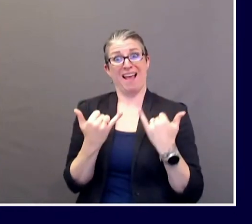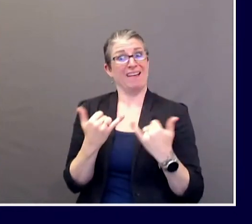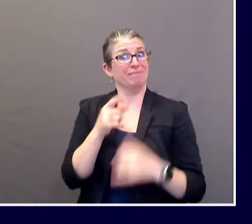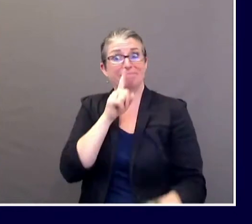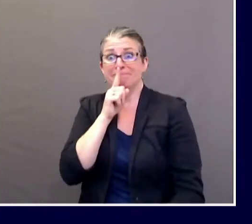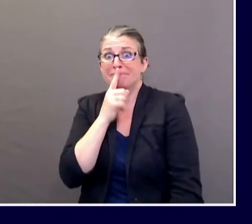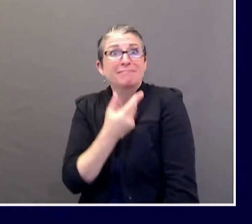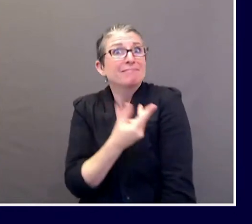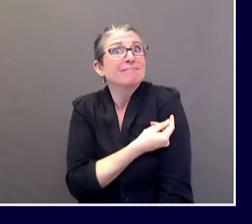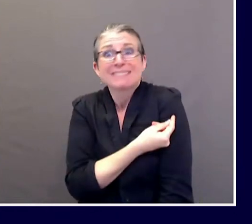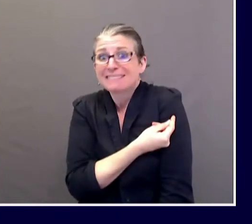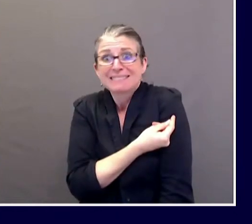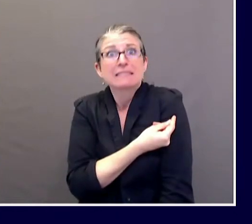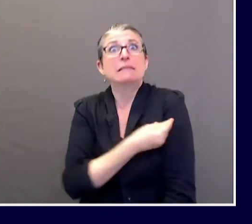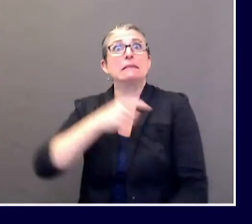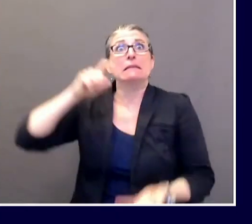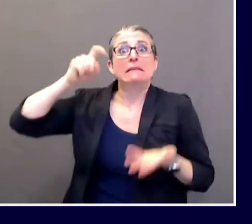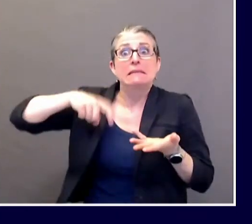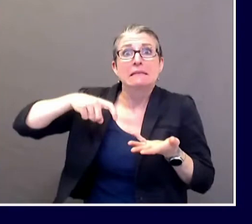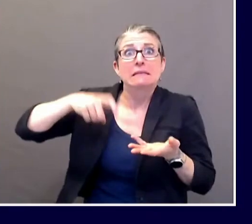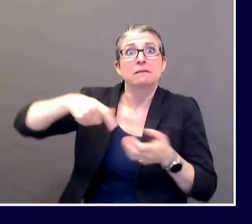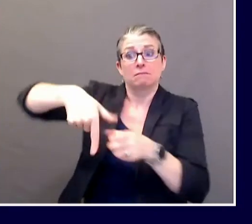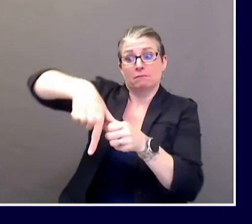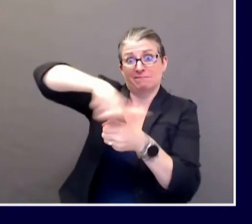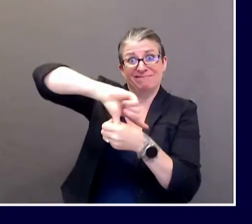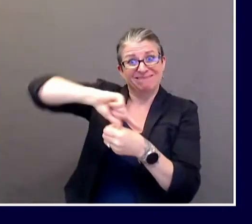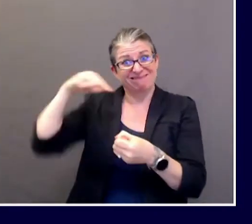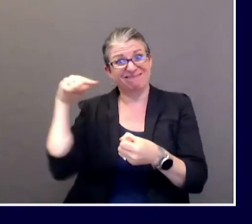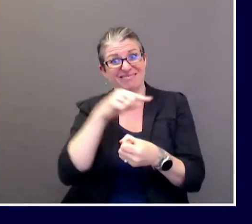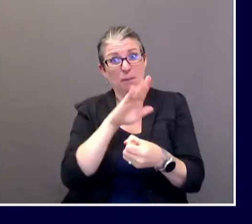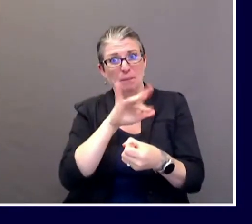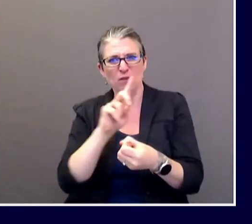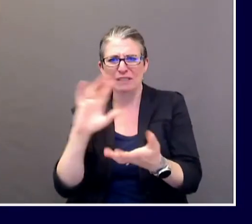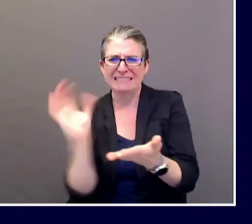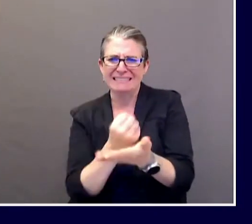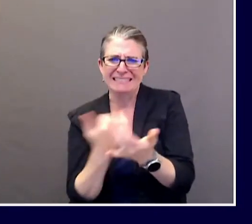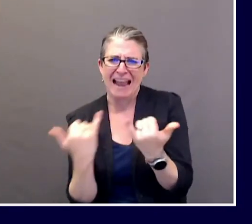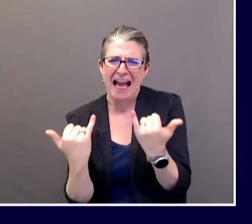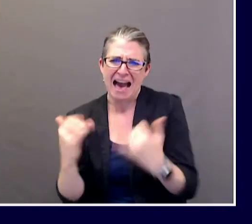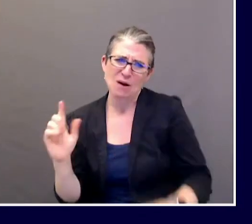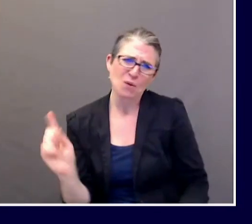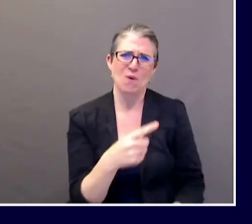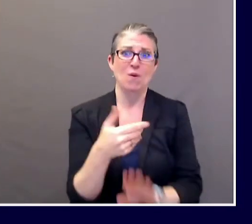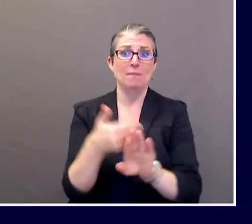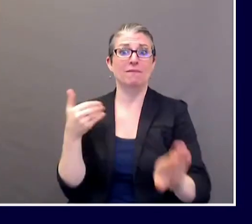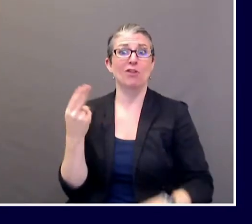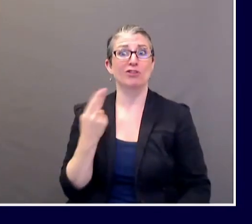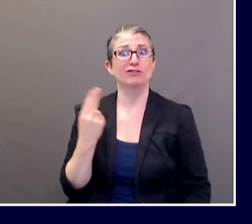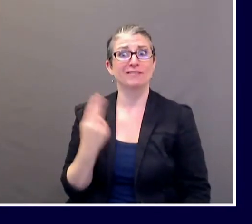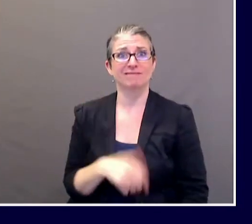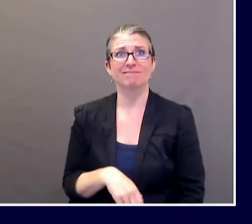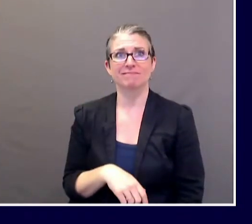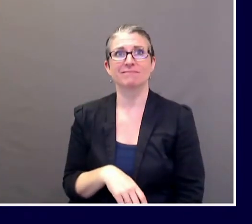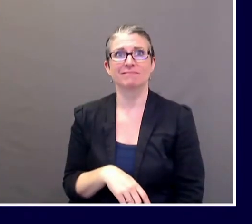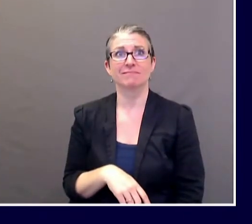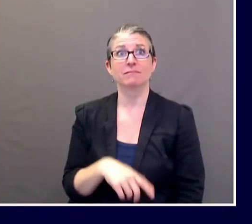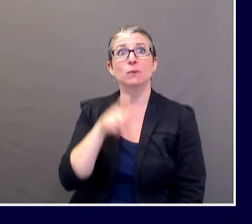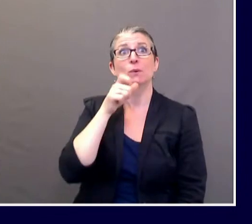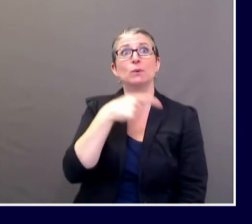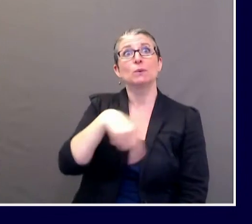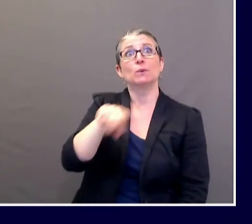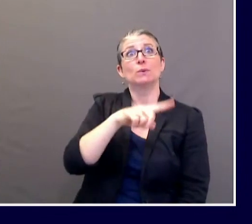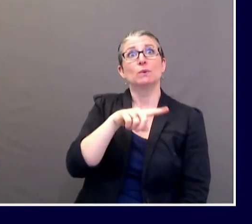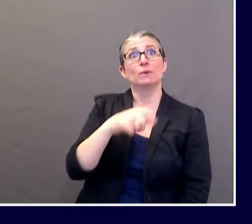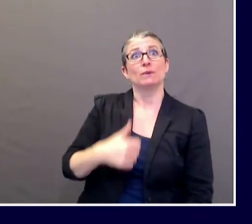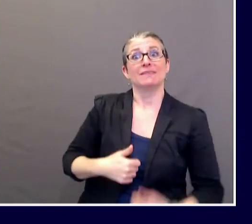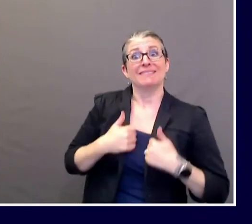that. Similarly, for folks over in the Freiburg area, if you are waiting for or looking for a vaccine, particularly the Johnson &